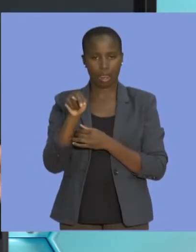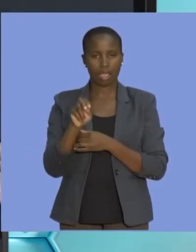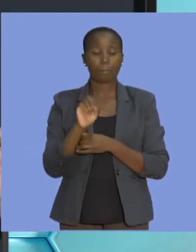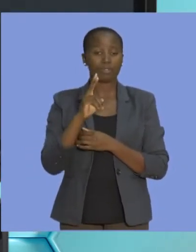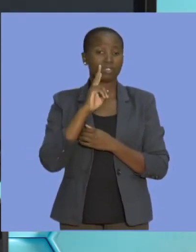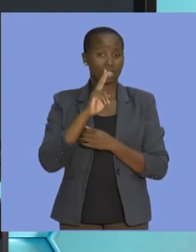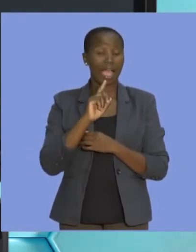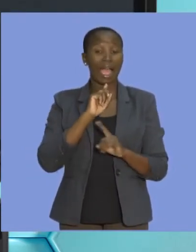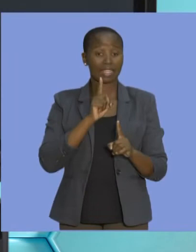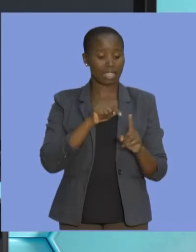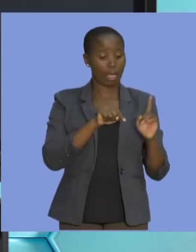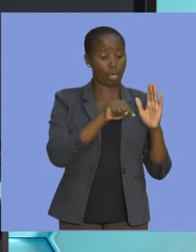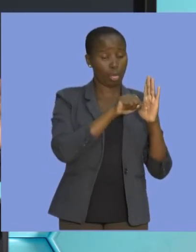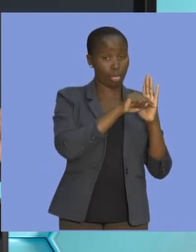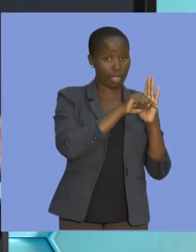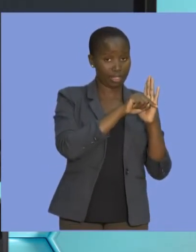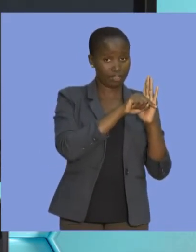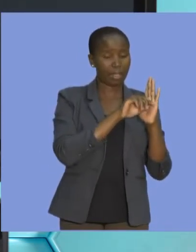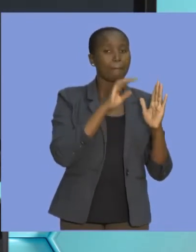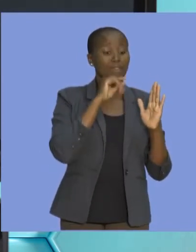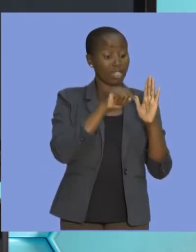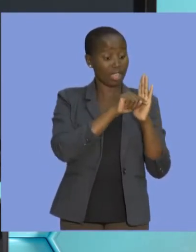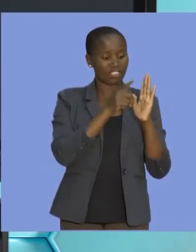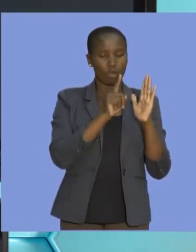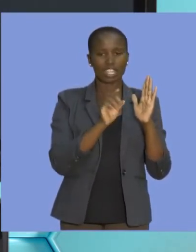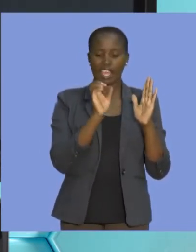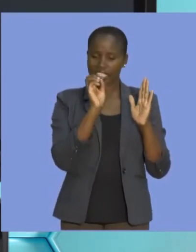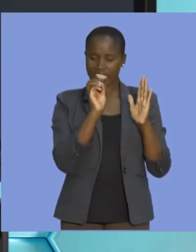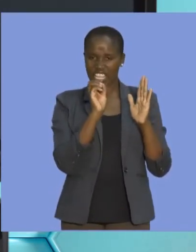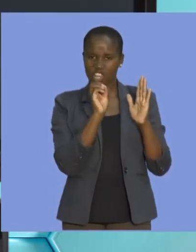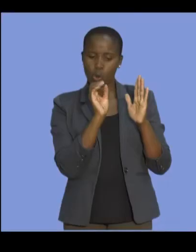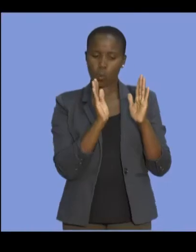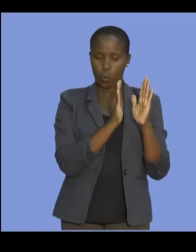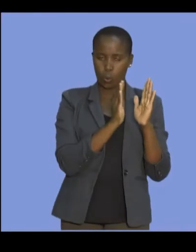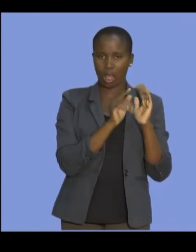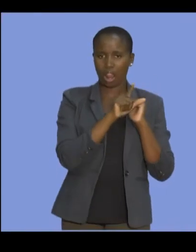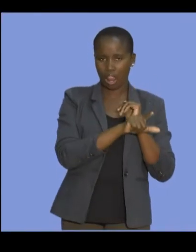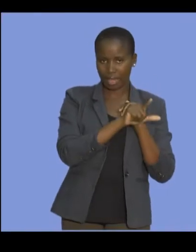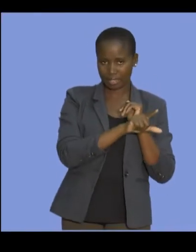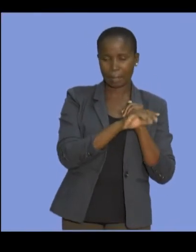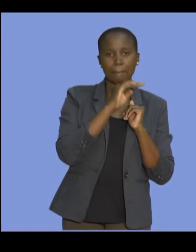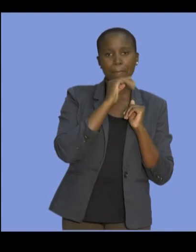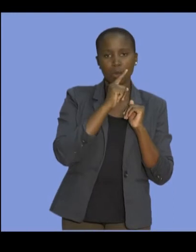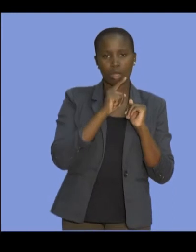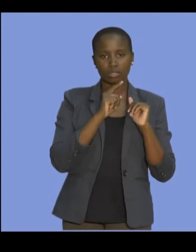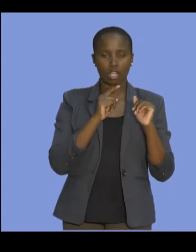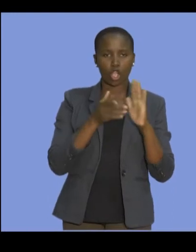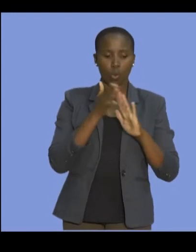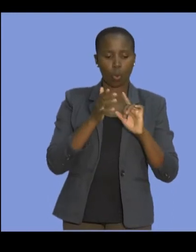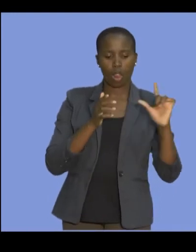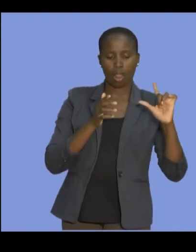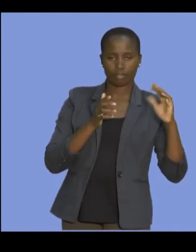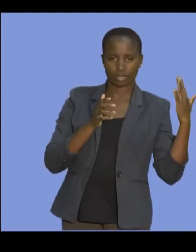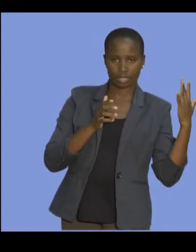negative, smaller than zero, then this is skewed to the left. It's